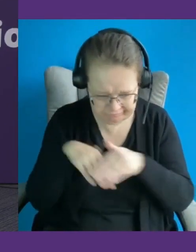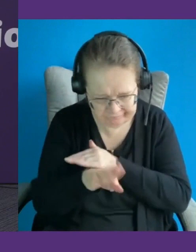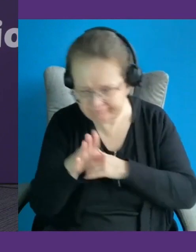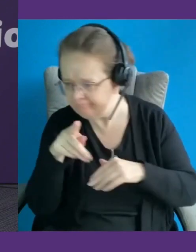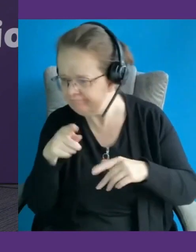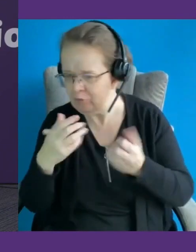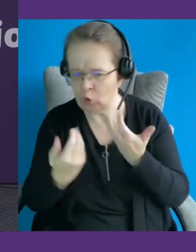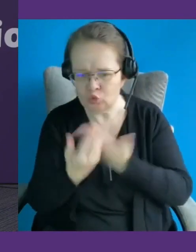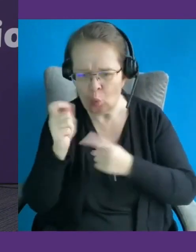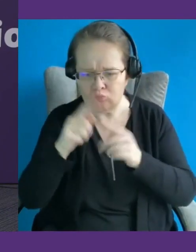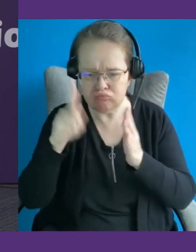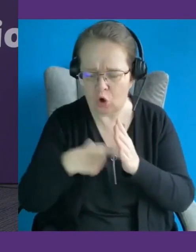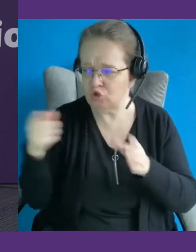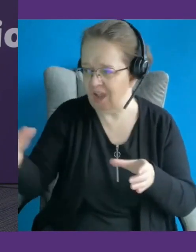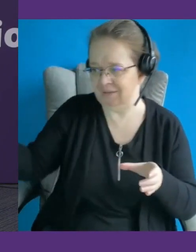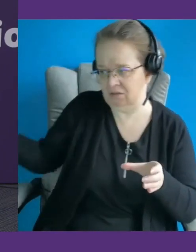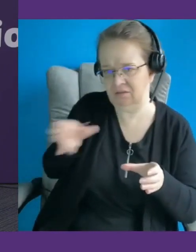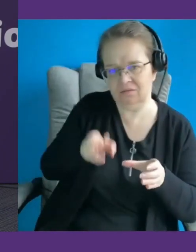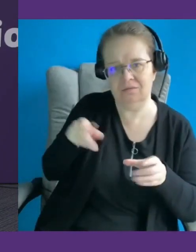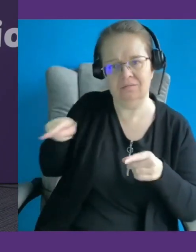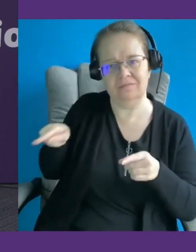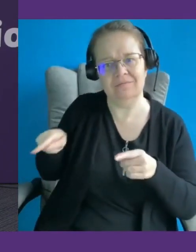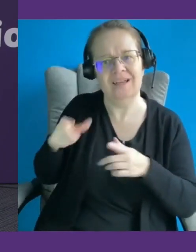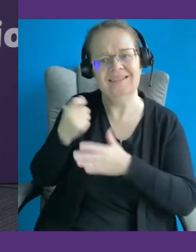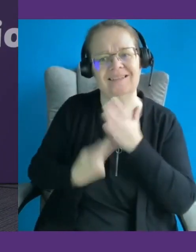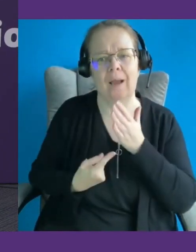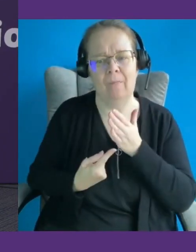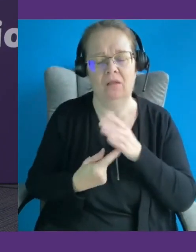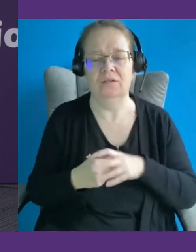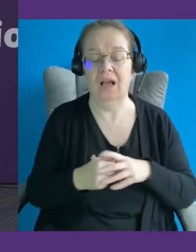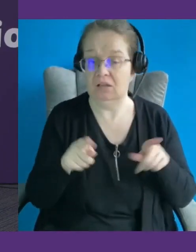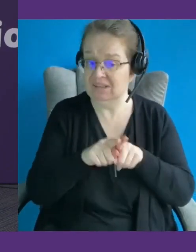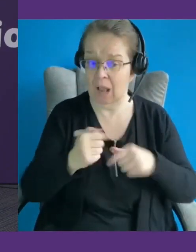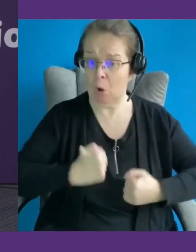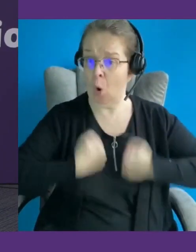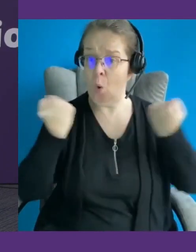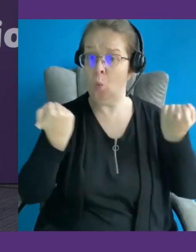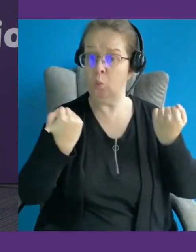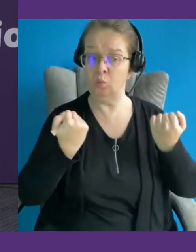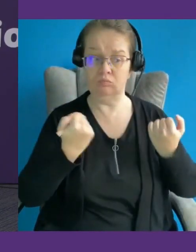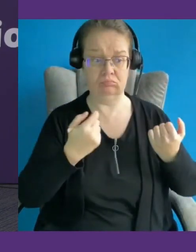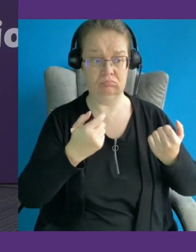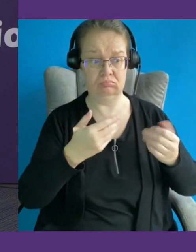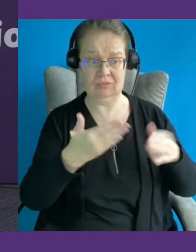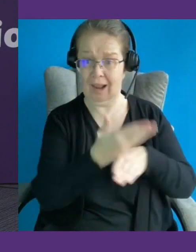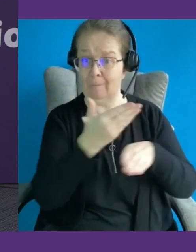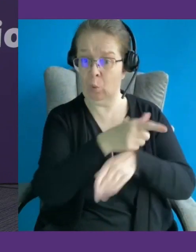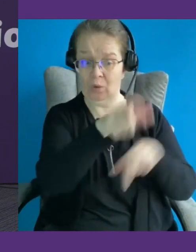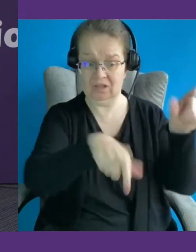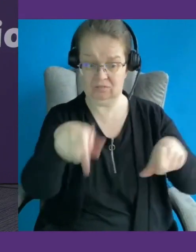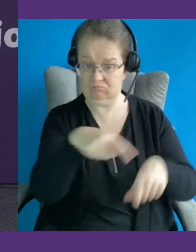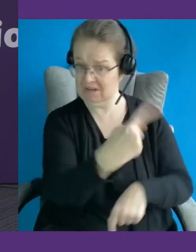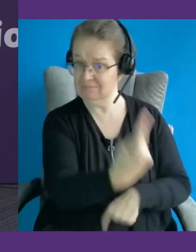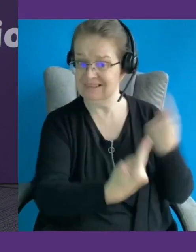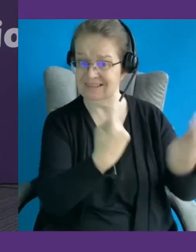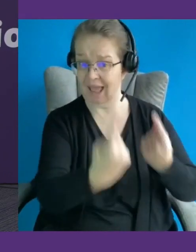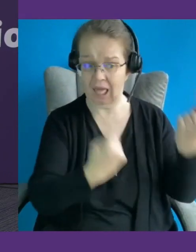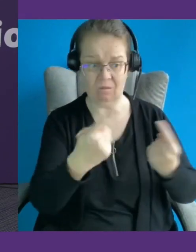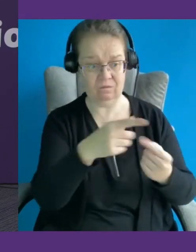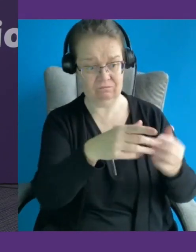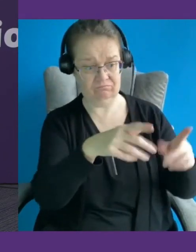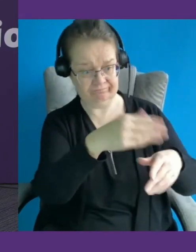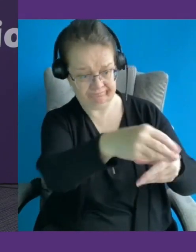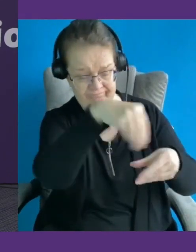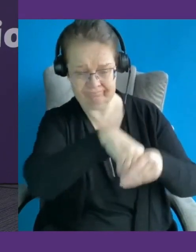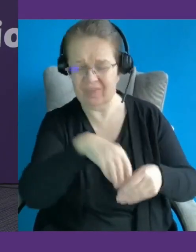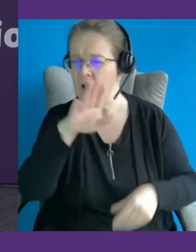it's also about our own employees, who are members of these communities, being able to step up and say, gosh, I